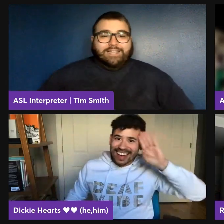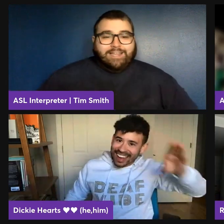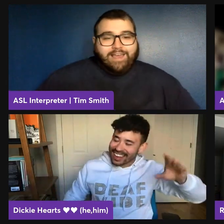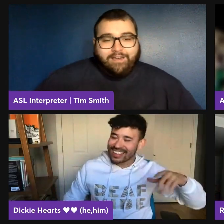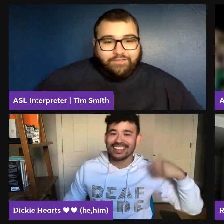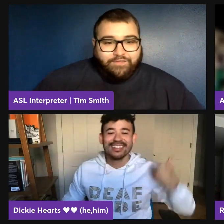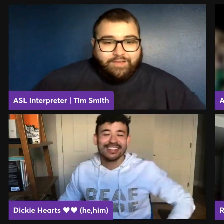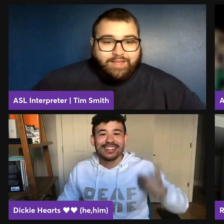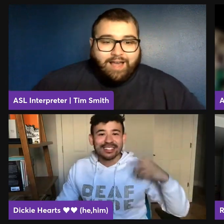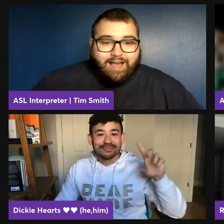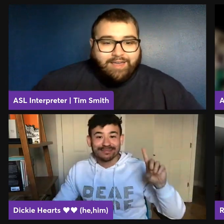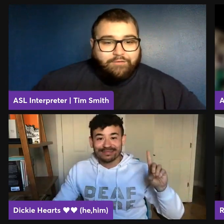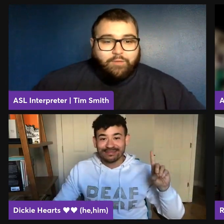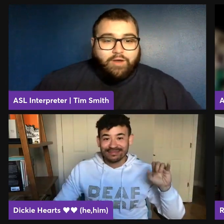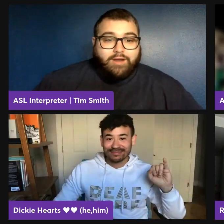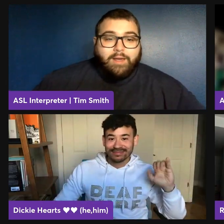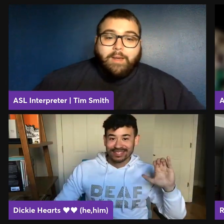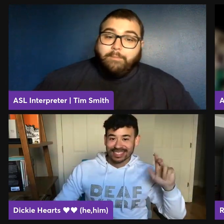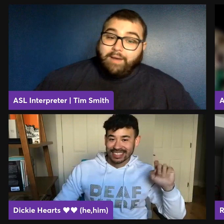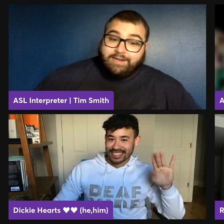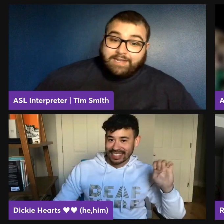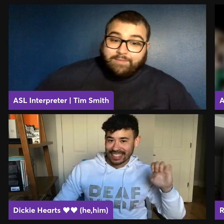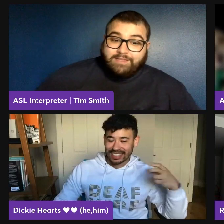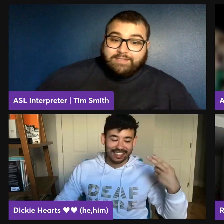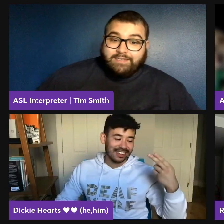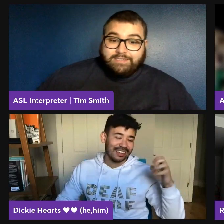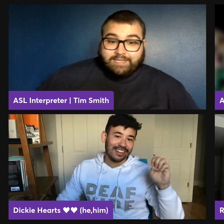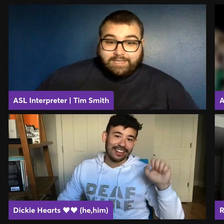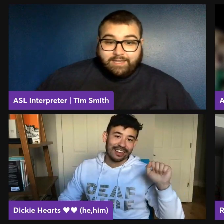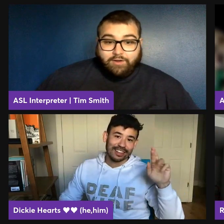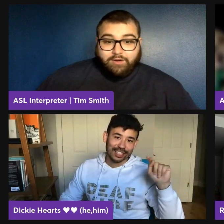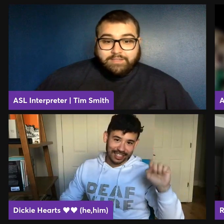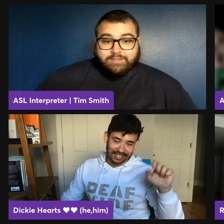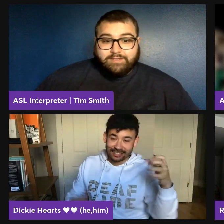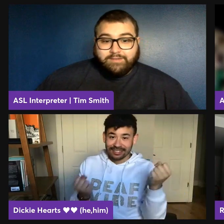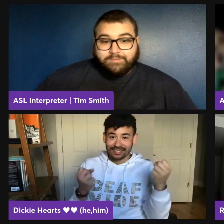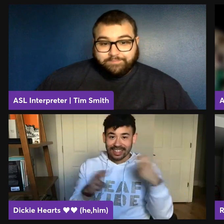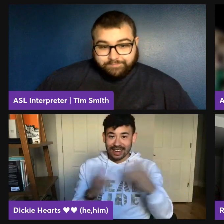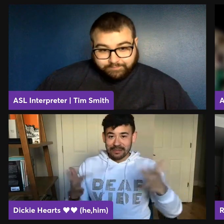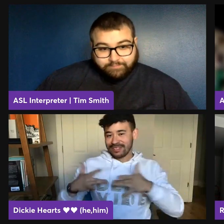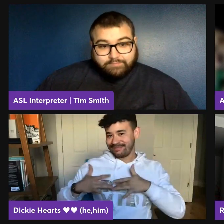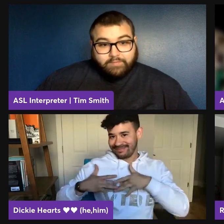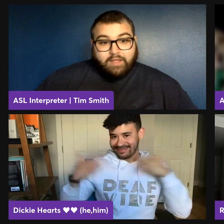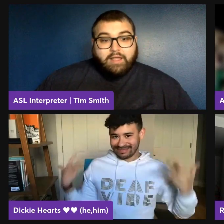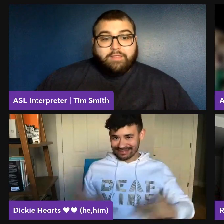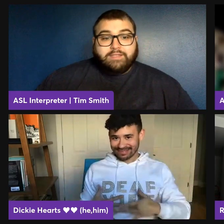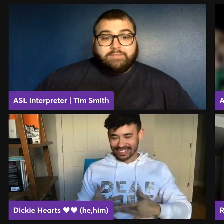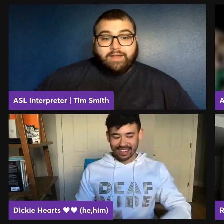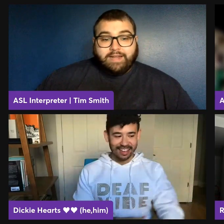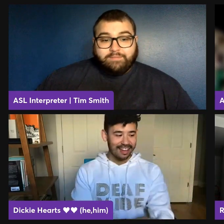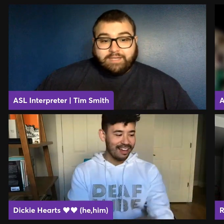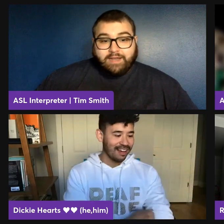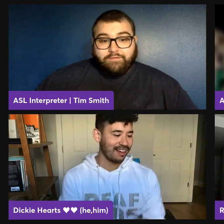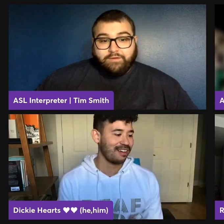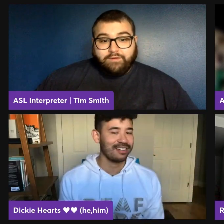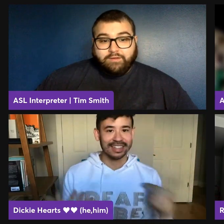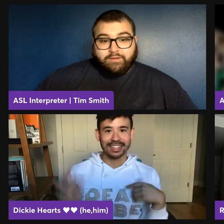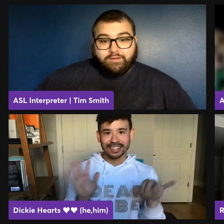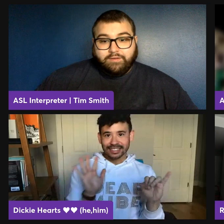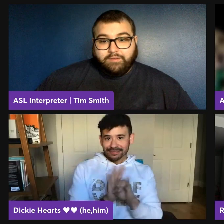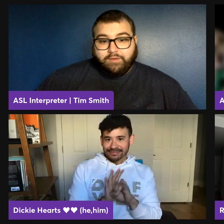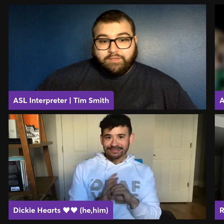Hello, TDF. Hi, everyone. My name is Dickie Hearts. This is my name sign